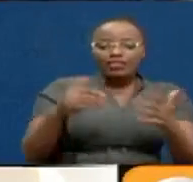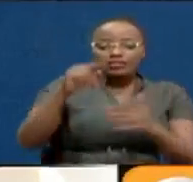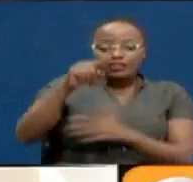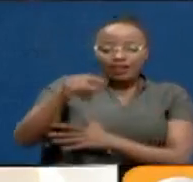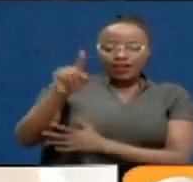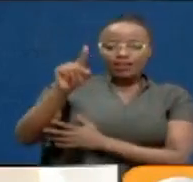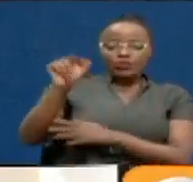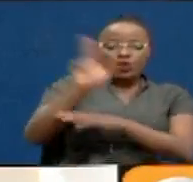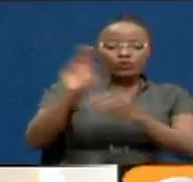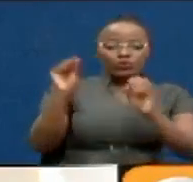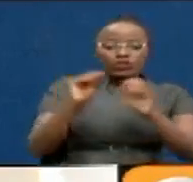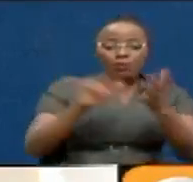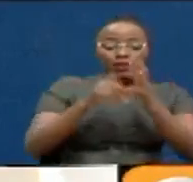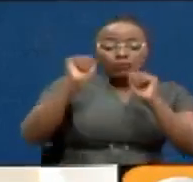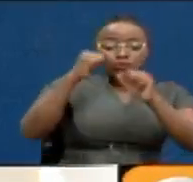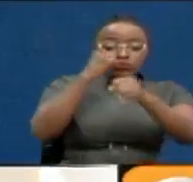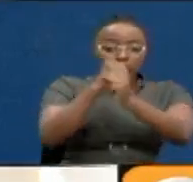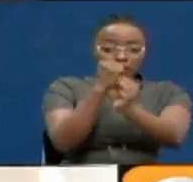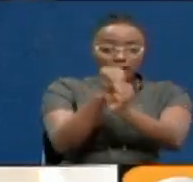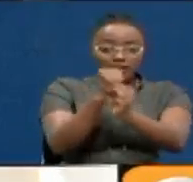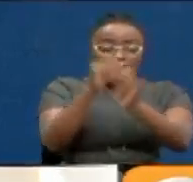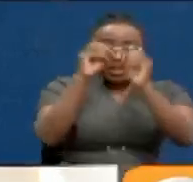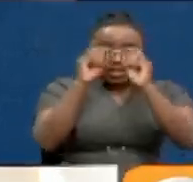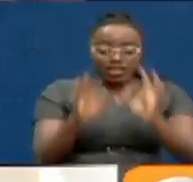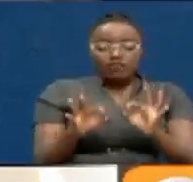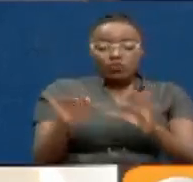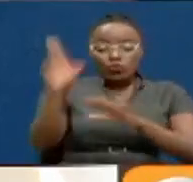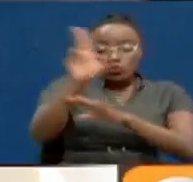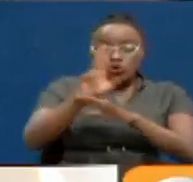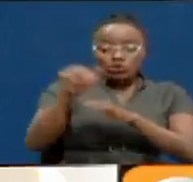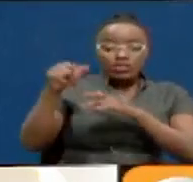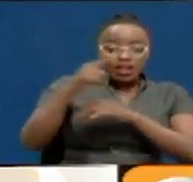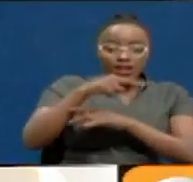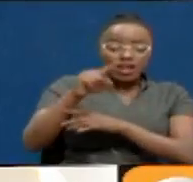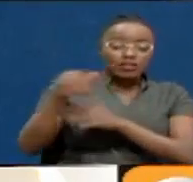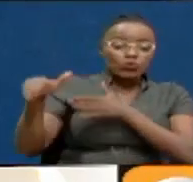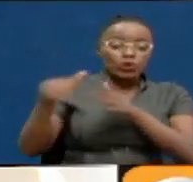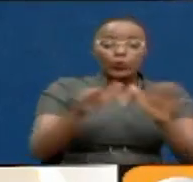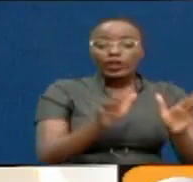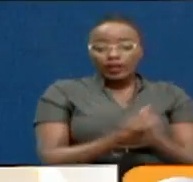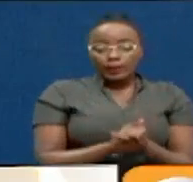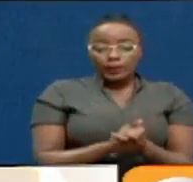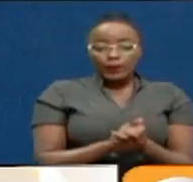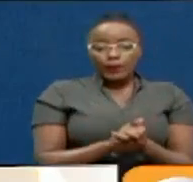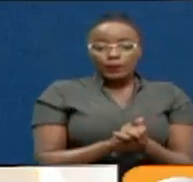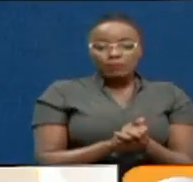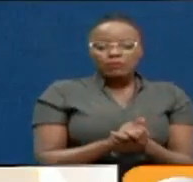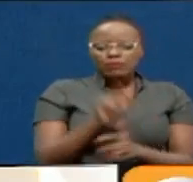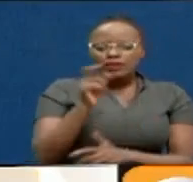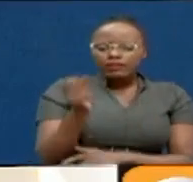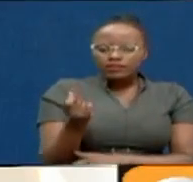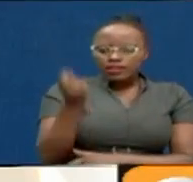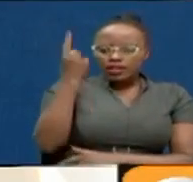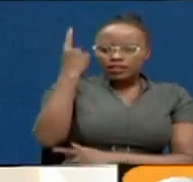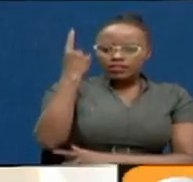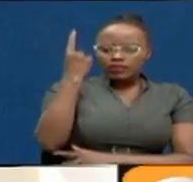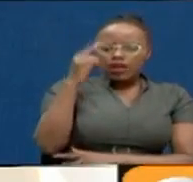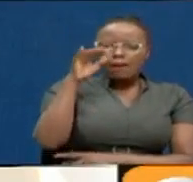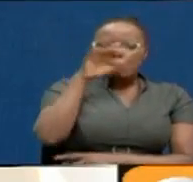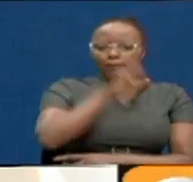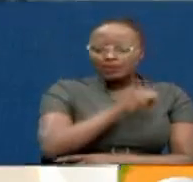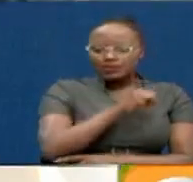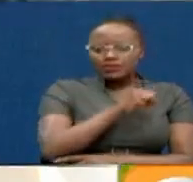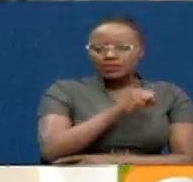it? Which means it can be done if we approach it in the right way. Yeah, those understandings were then